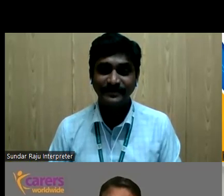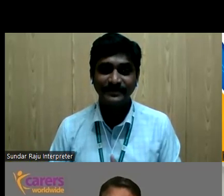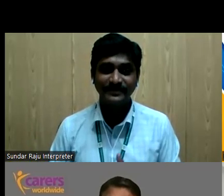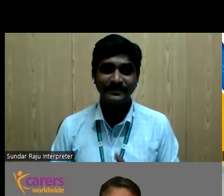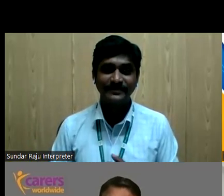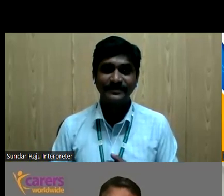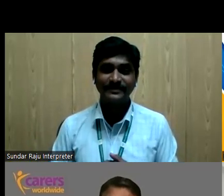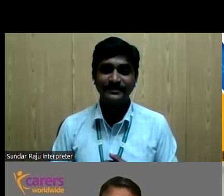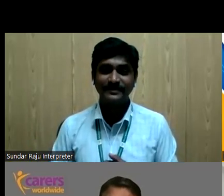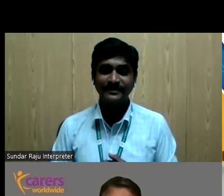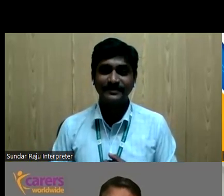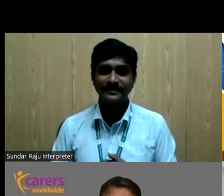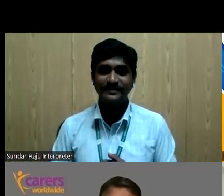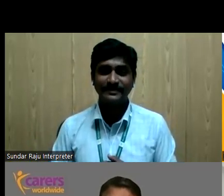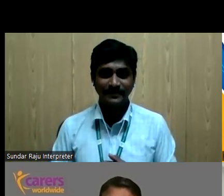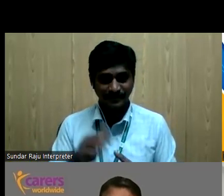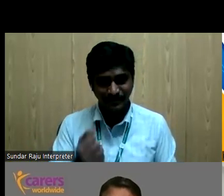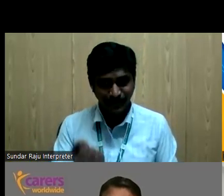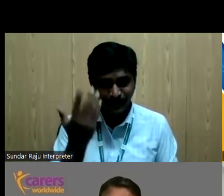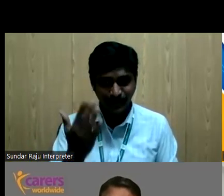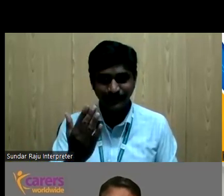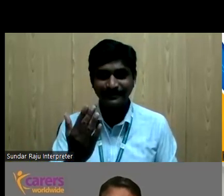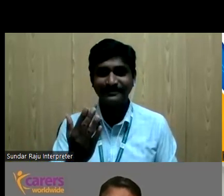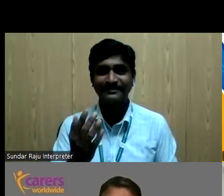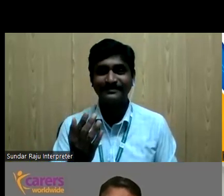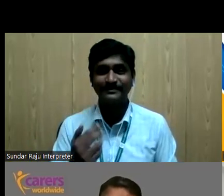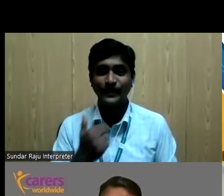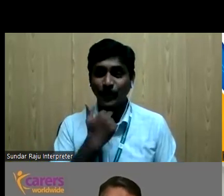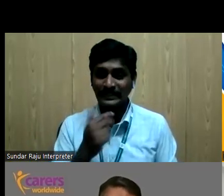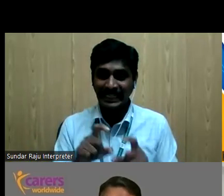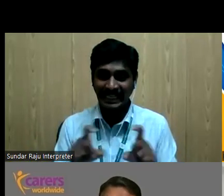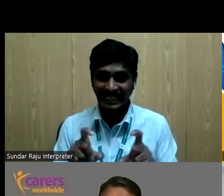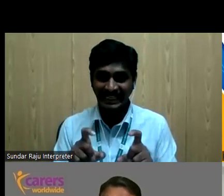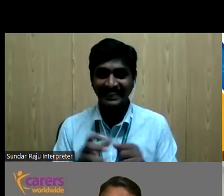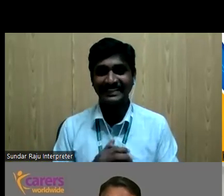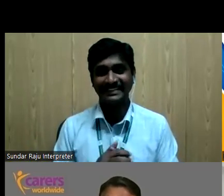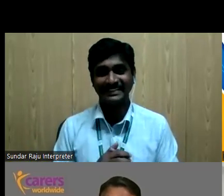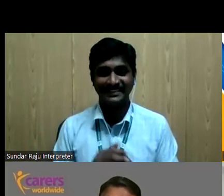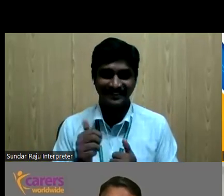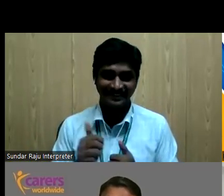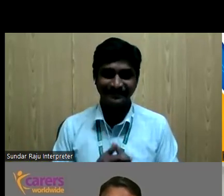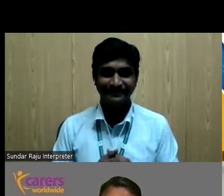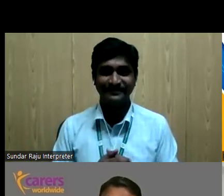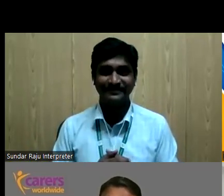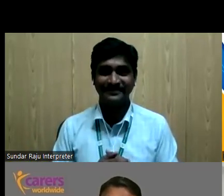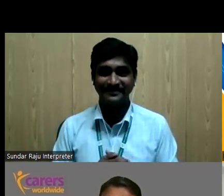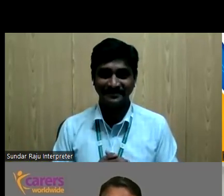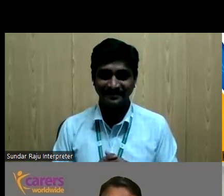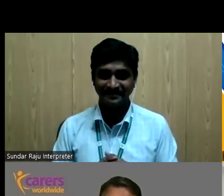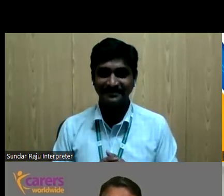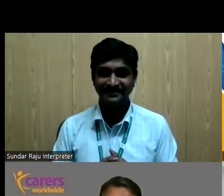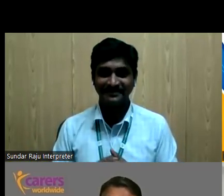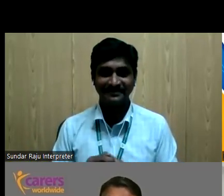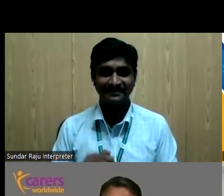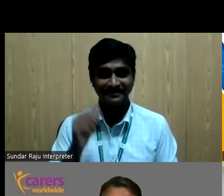Hello. Good morning, ma'am. Am I audible, ma'am? My voice is clear? Yes. Yes, you are. Thank you, ma'am. So